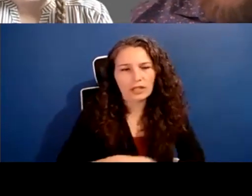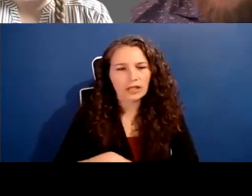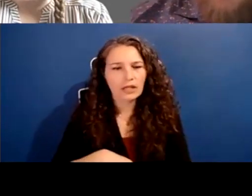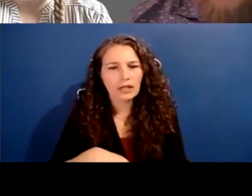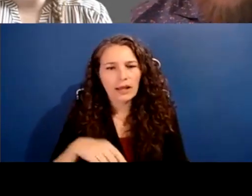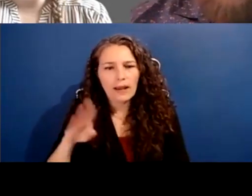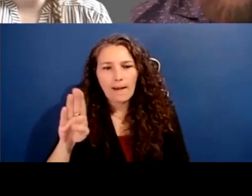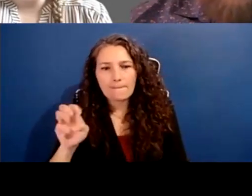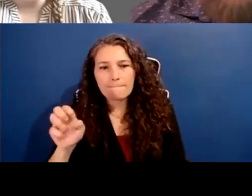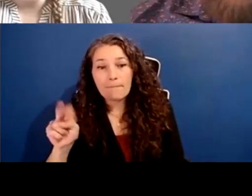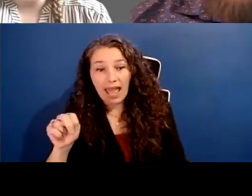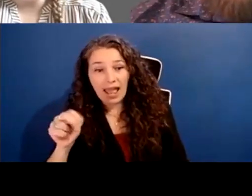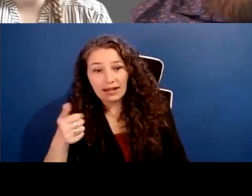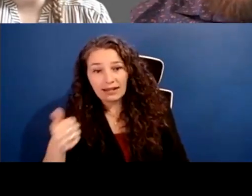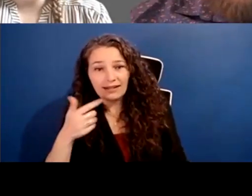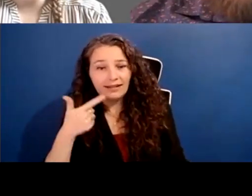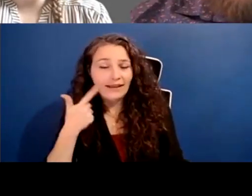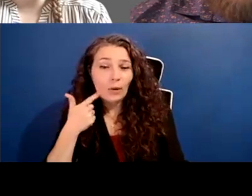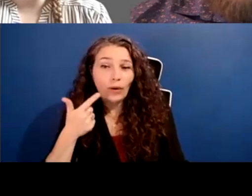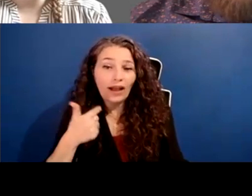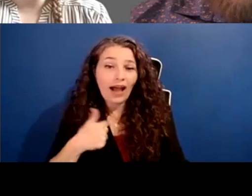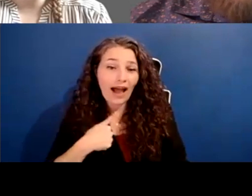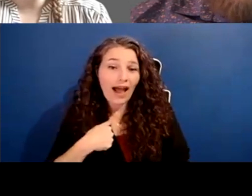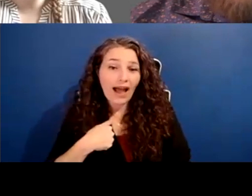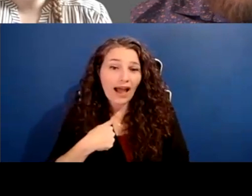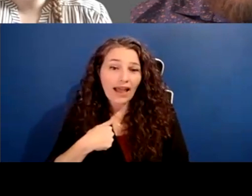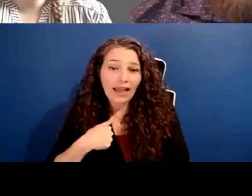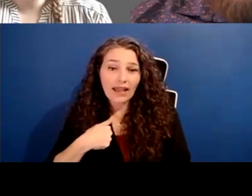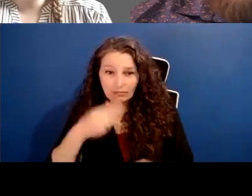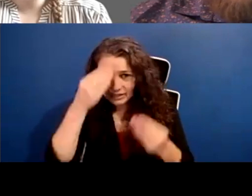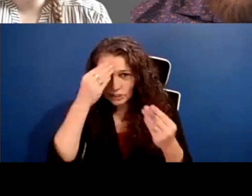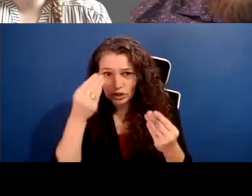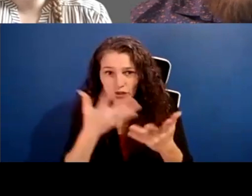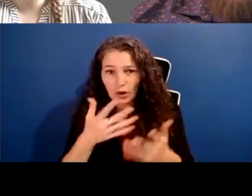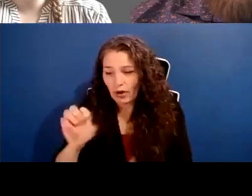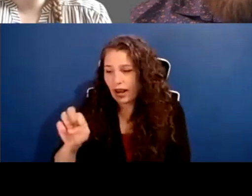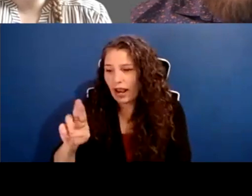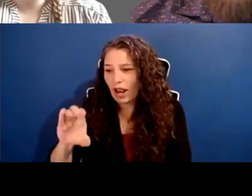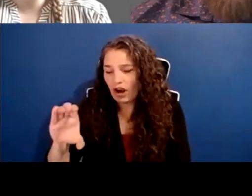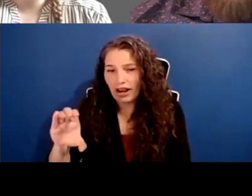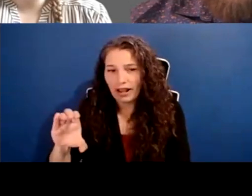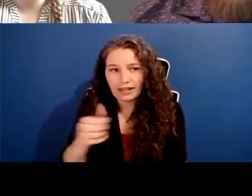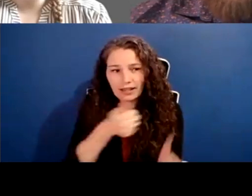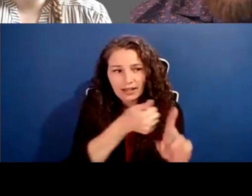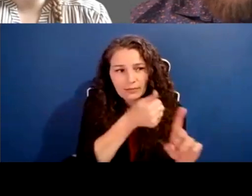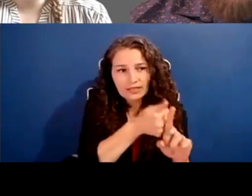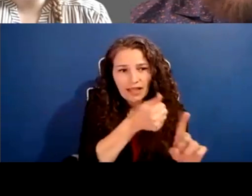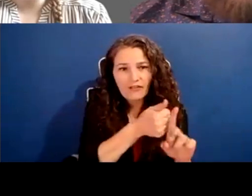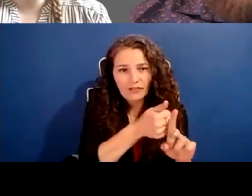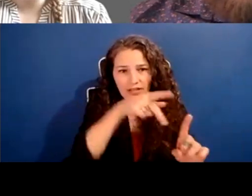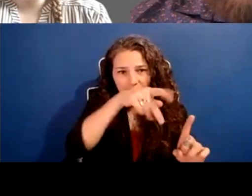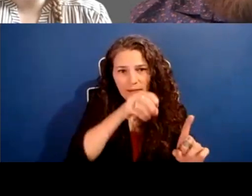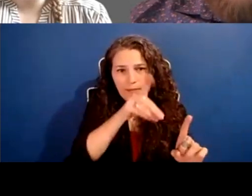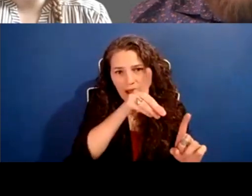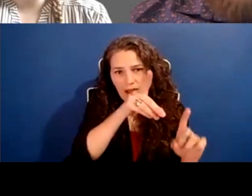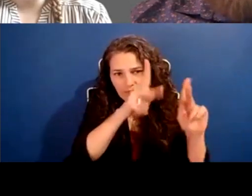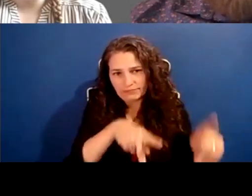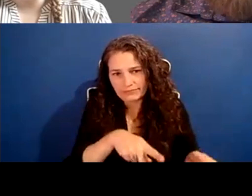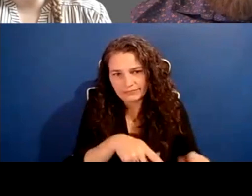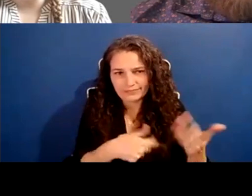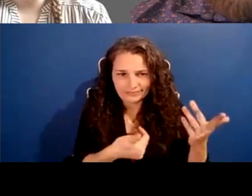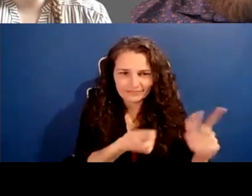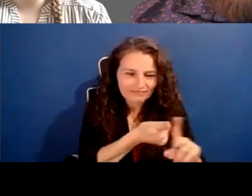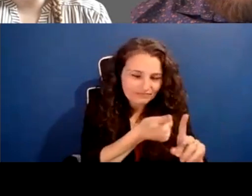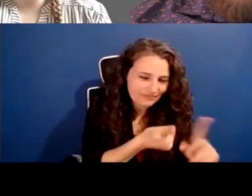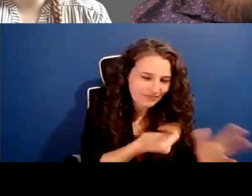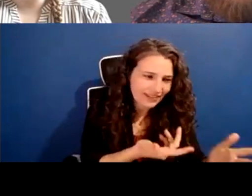Well, you have, I should also say for context for the audience, Eric is a podcaster himself. And I'll